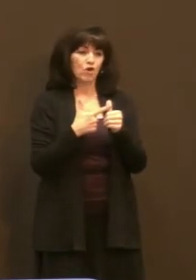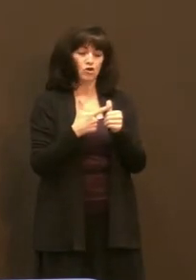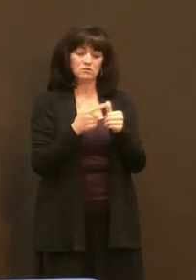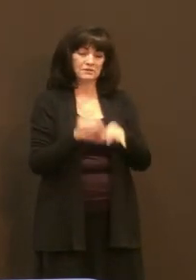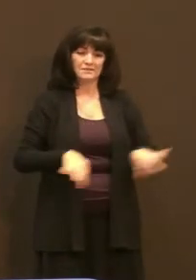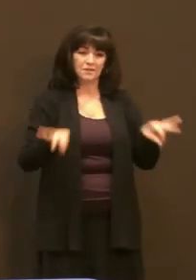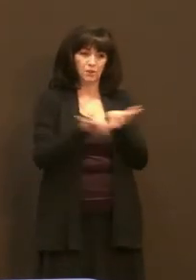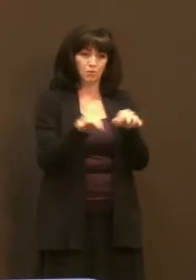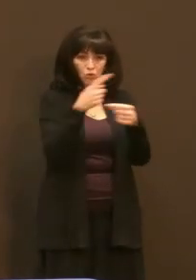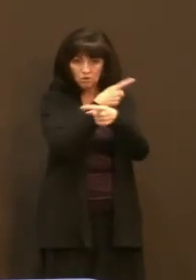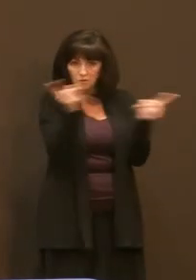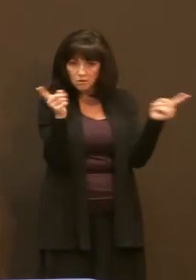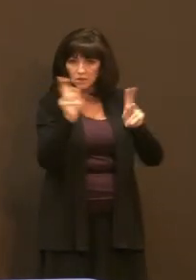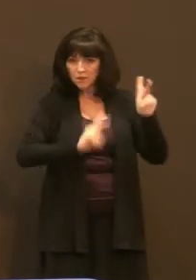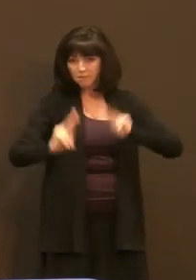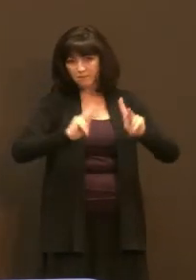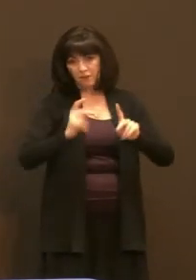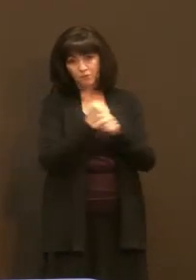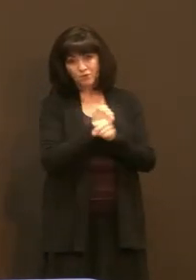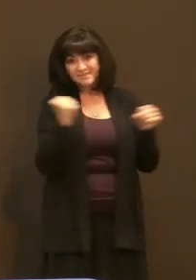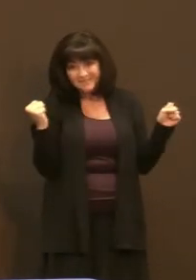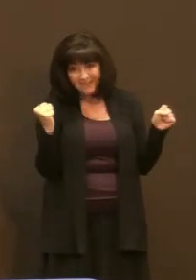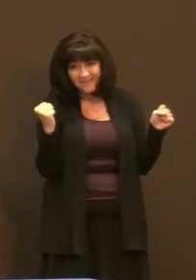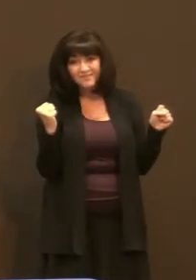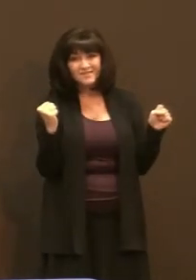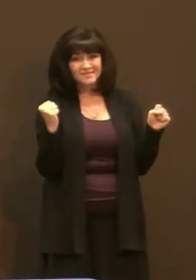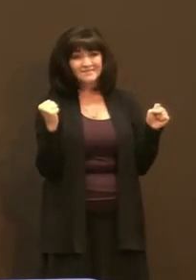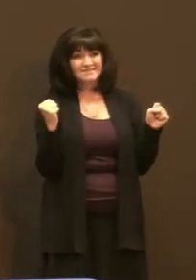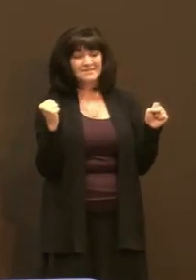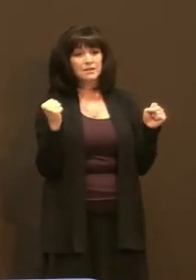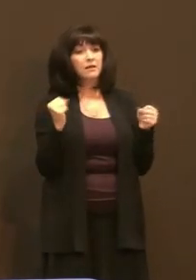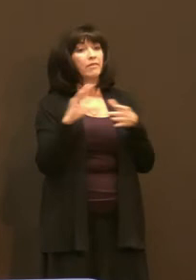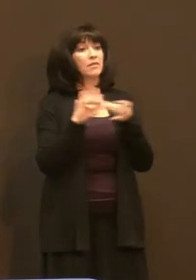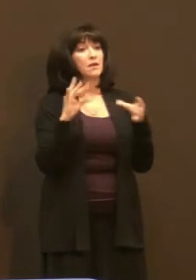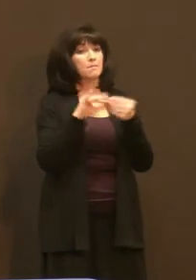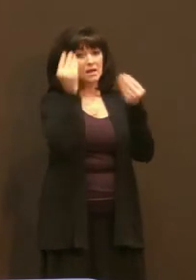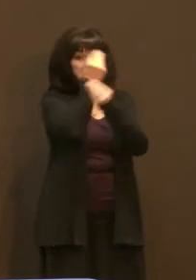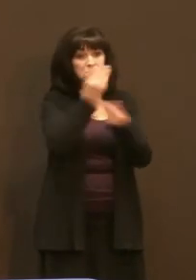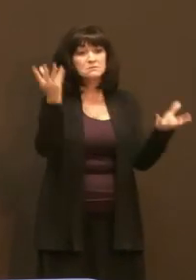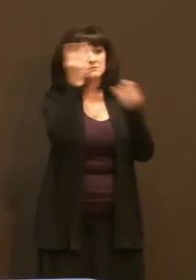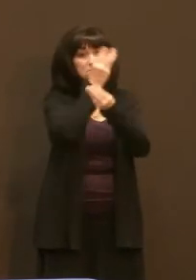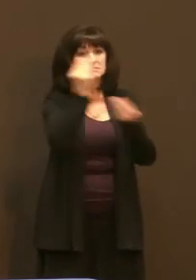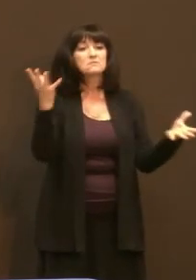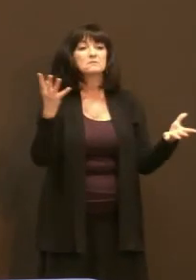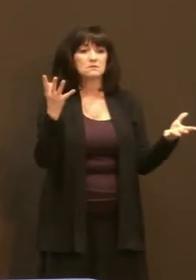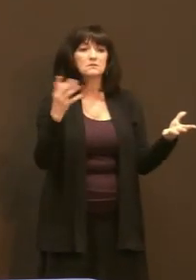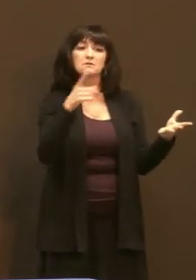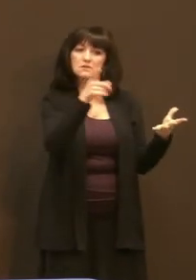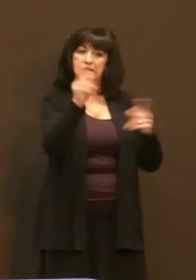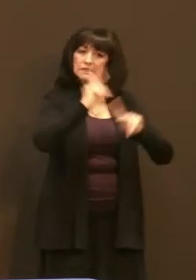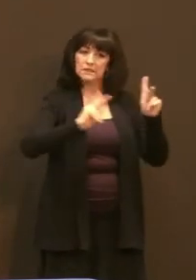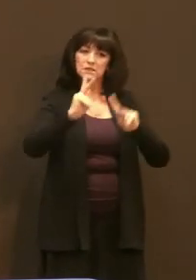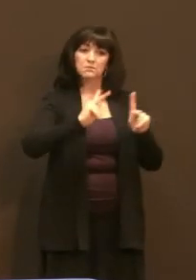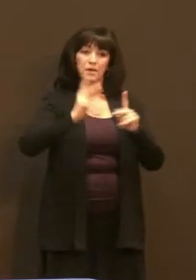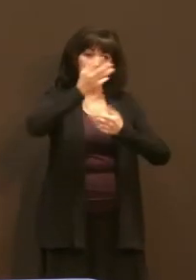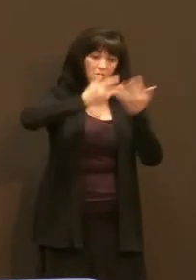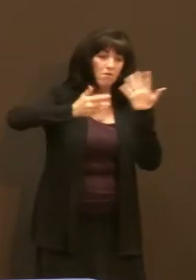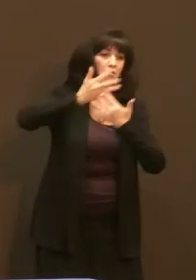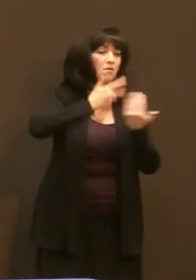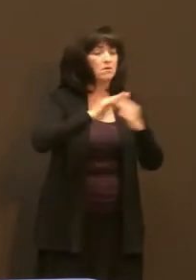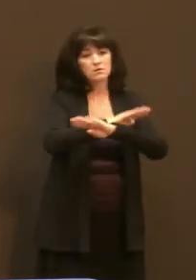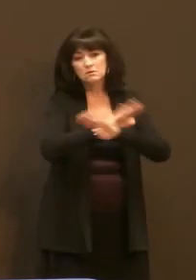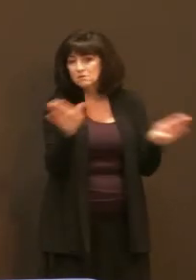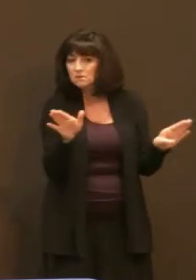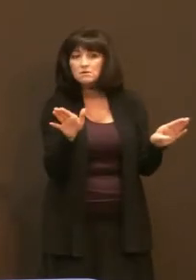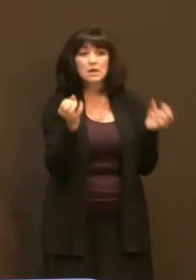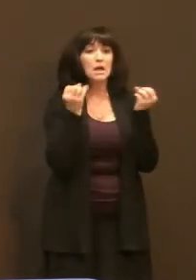safe, to continue to get the message out about flattening the curve, keeping social distances, no large